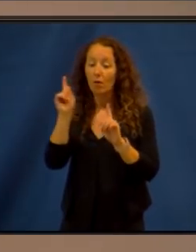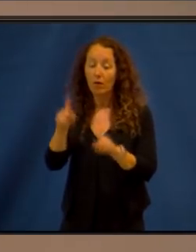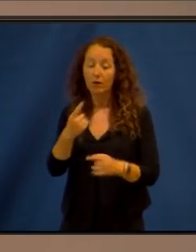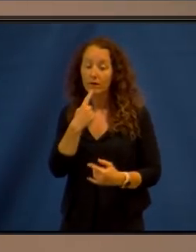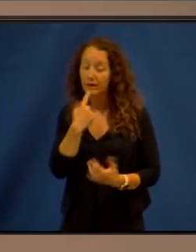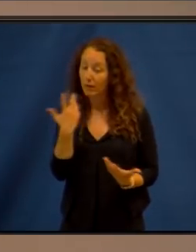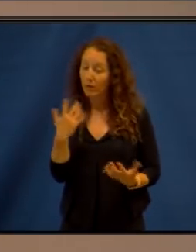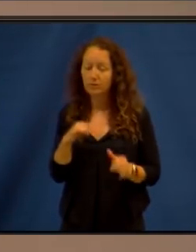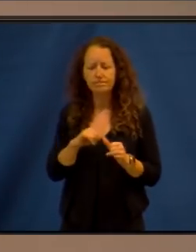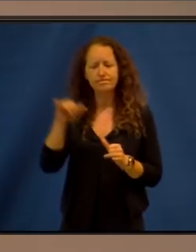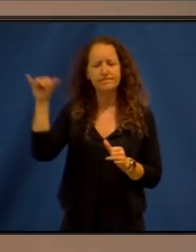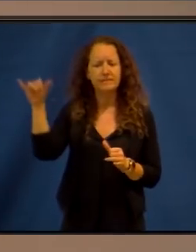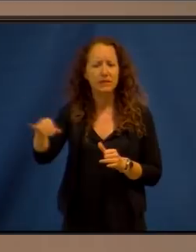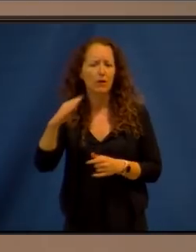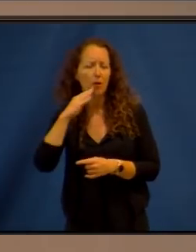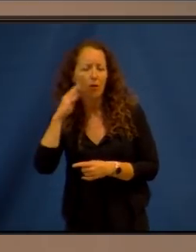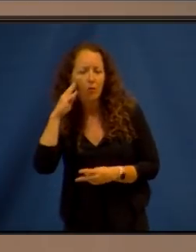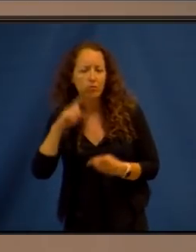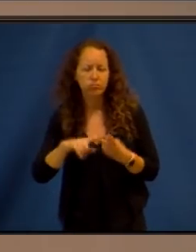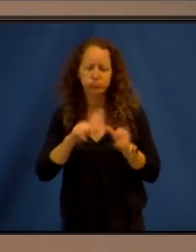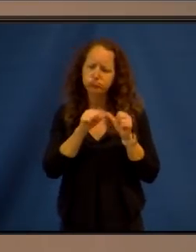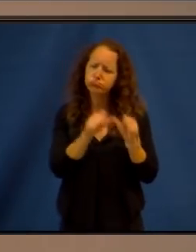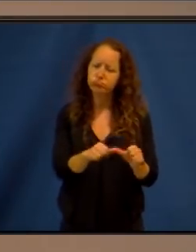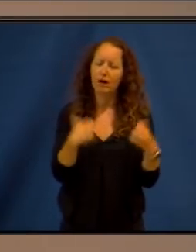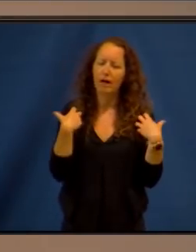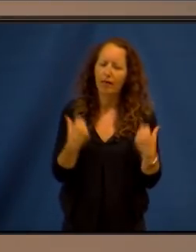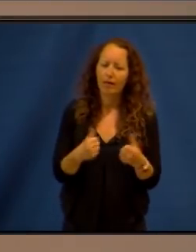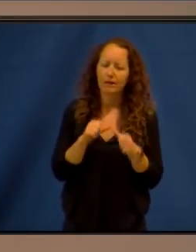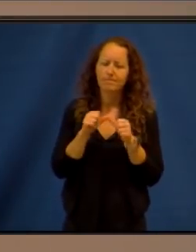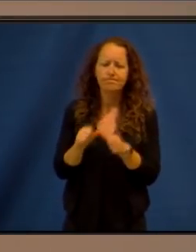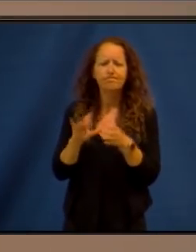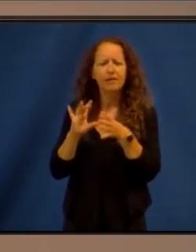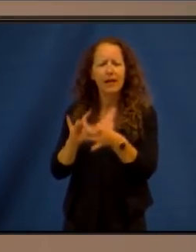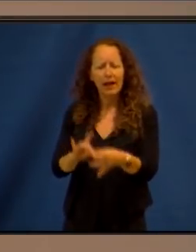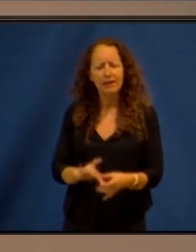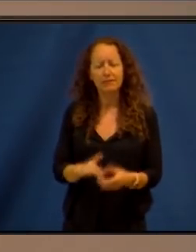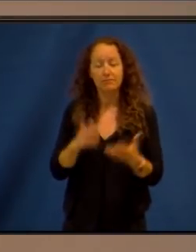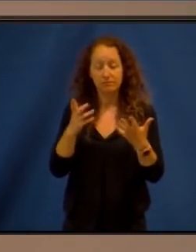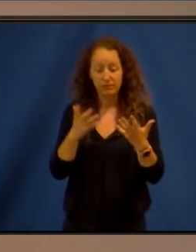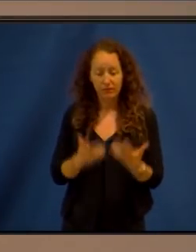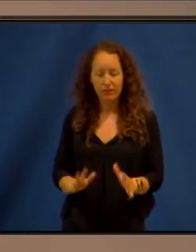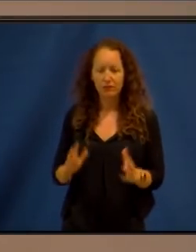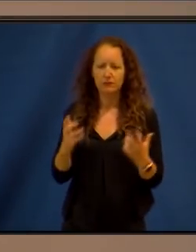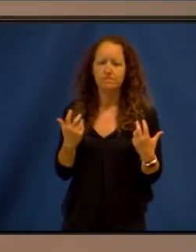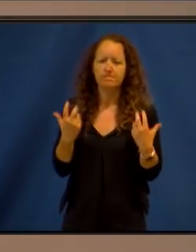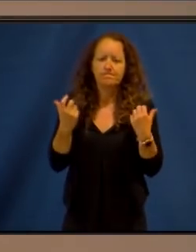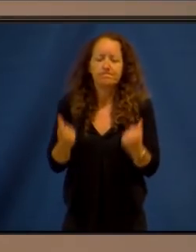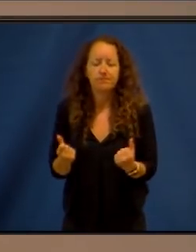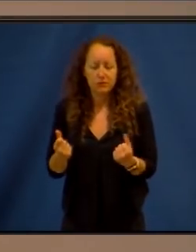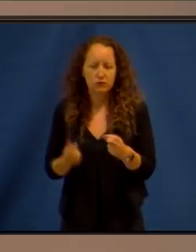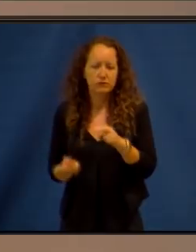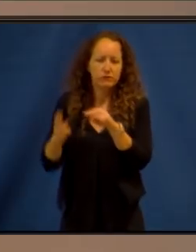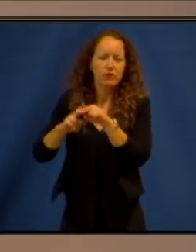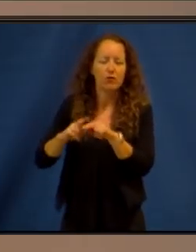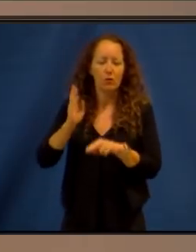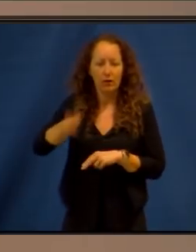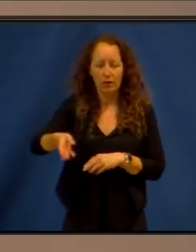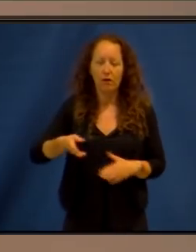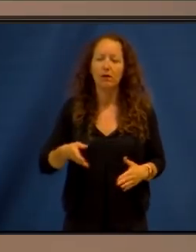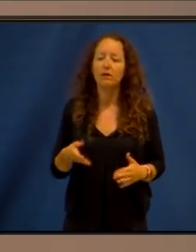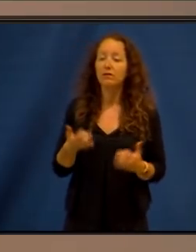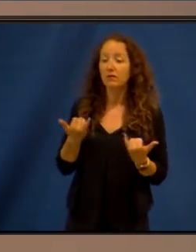healthy, stay connected, and return stronger. So as of today, 320 Arizona residents have died